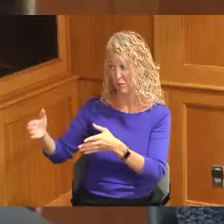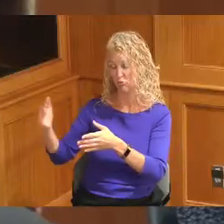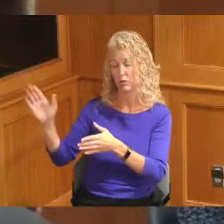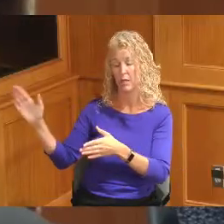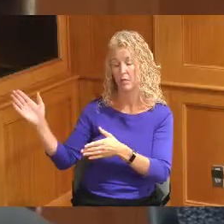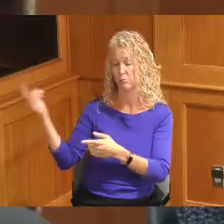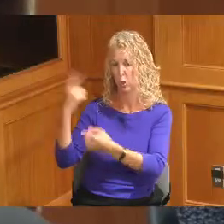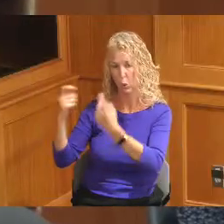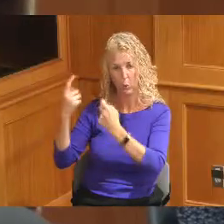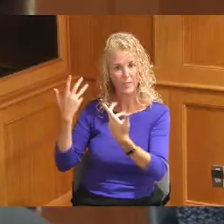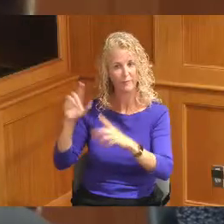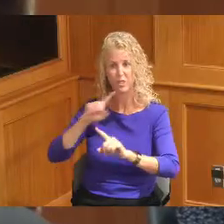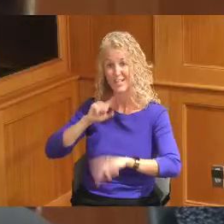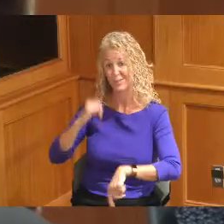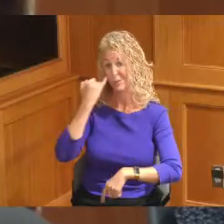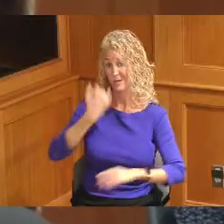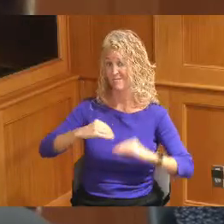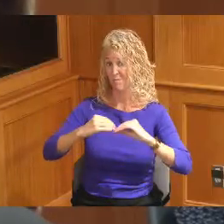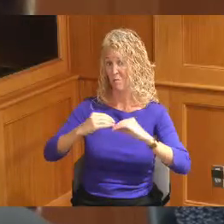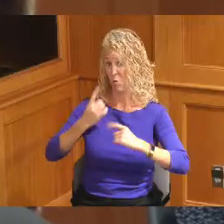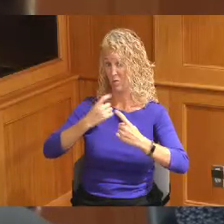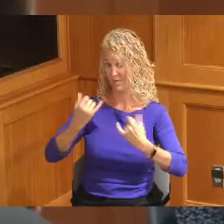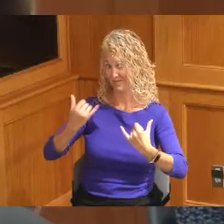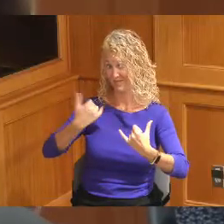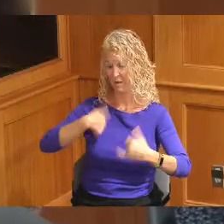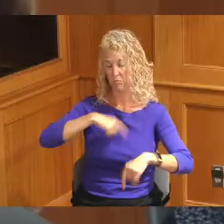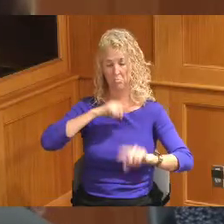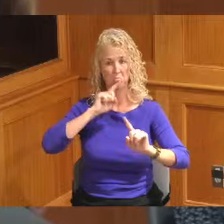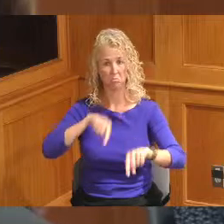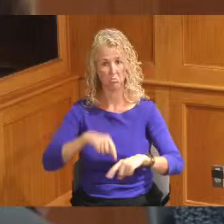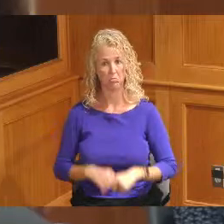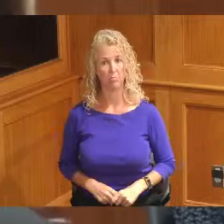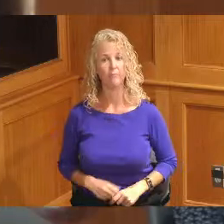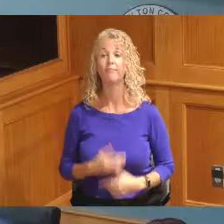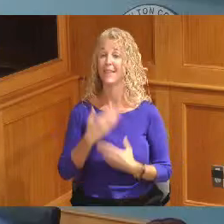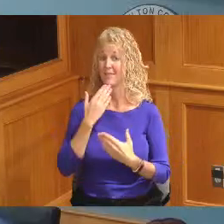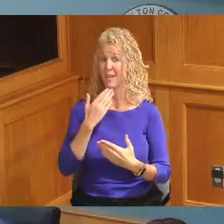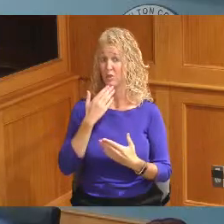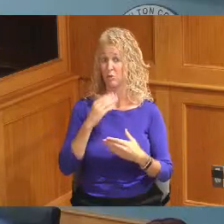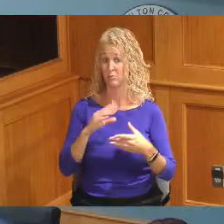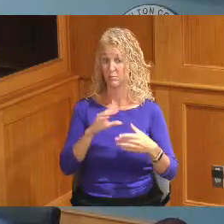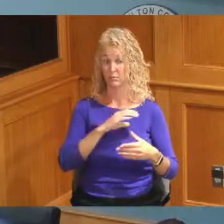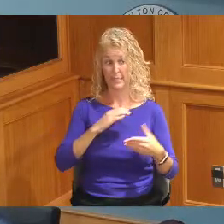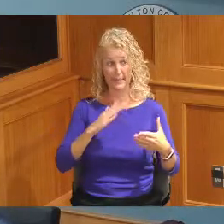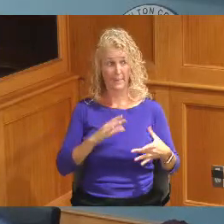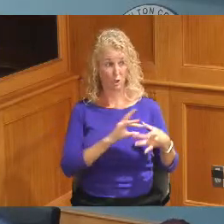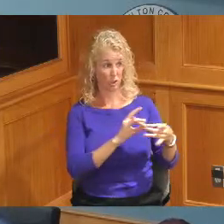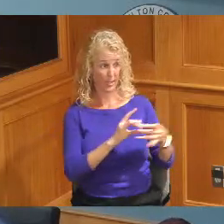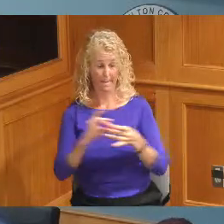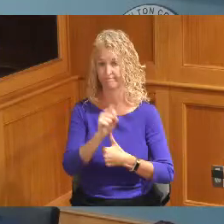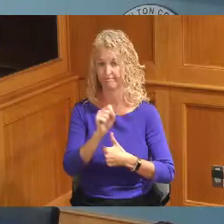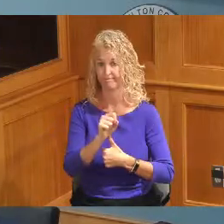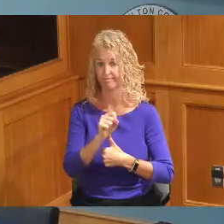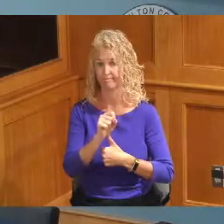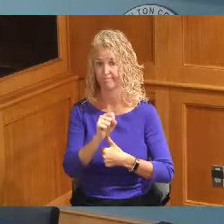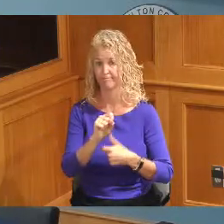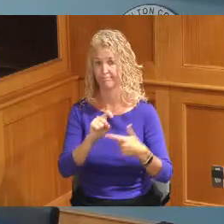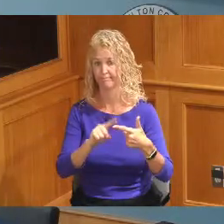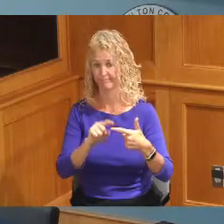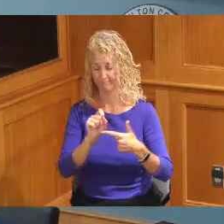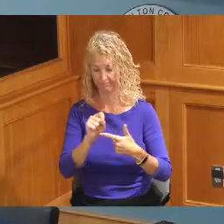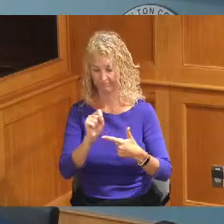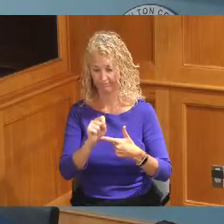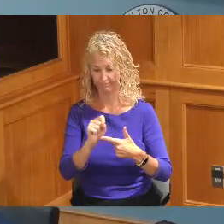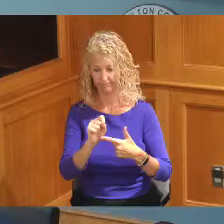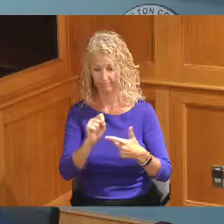remaining questions, but happy to take any at this time. Thank you. Commissioners, any comments or questions? No question. Commissioner Summer Dumas?